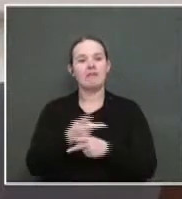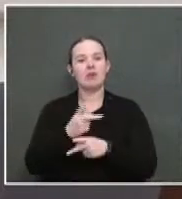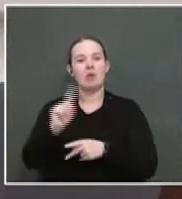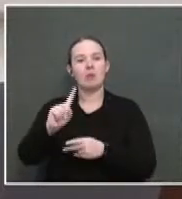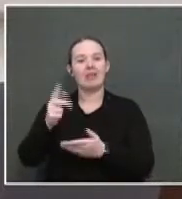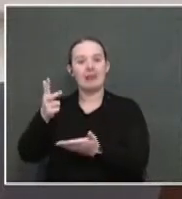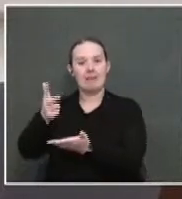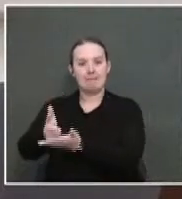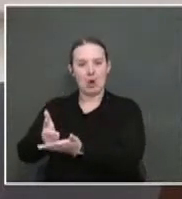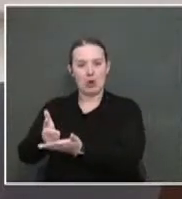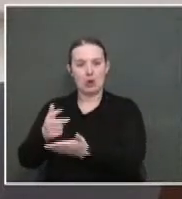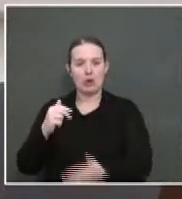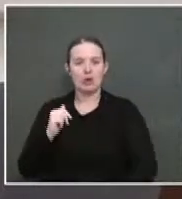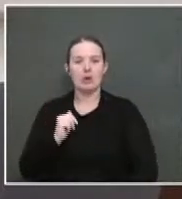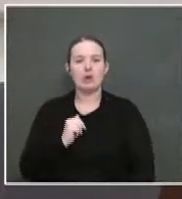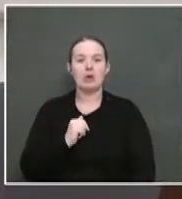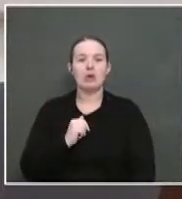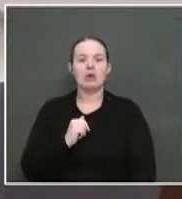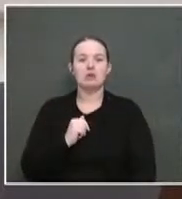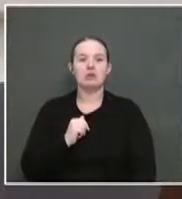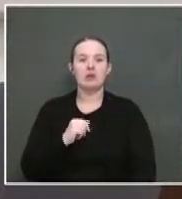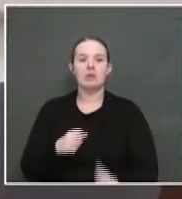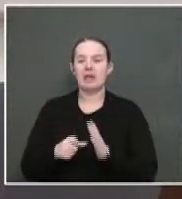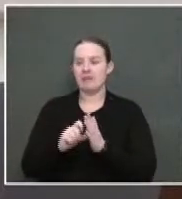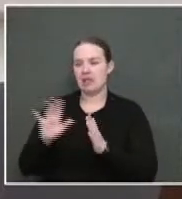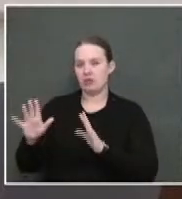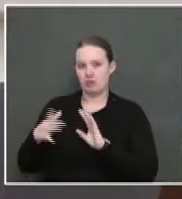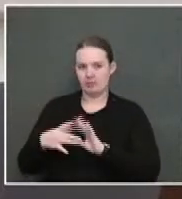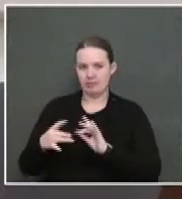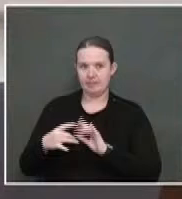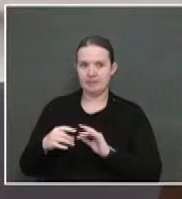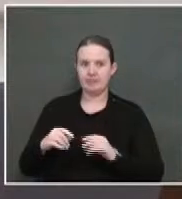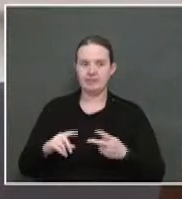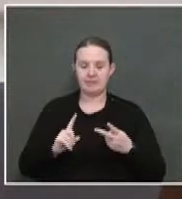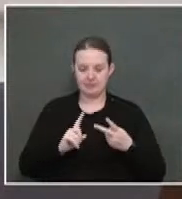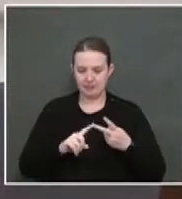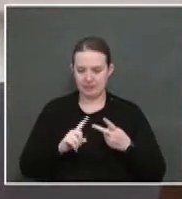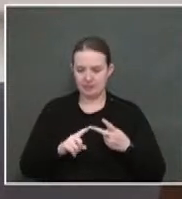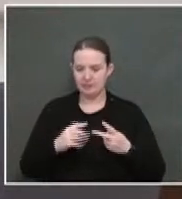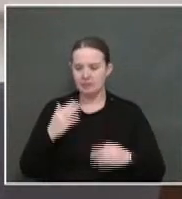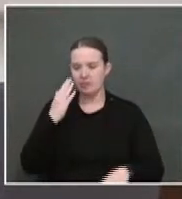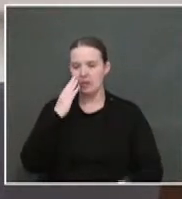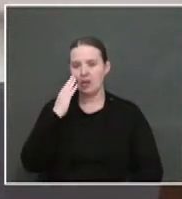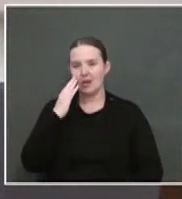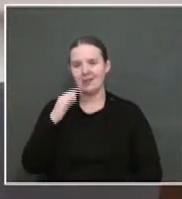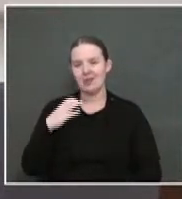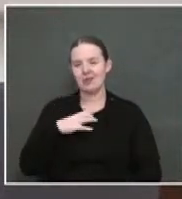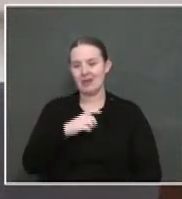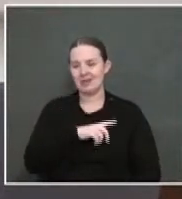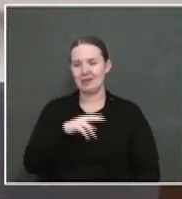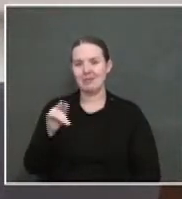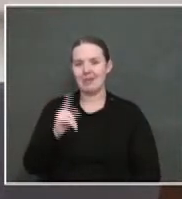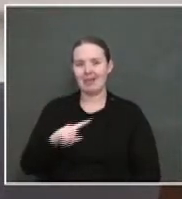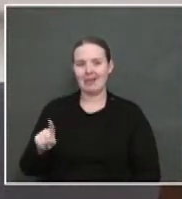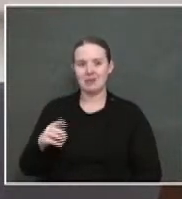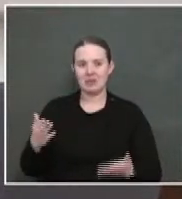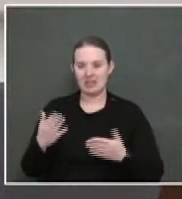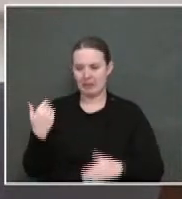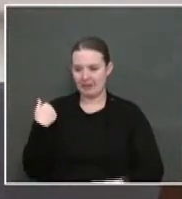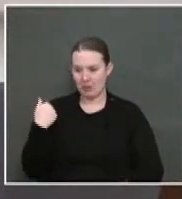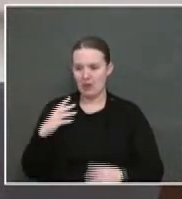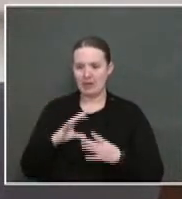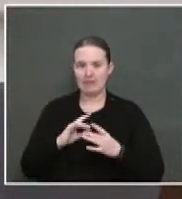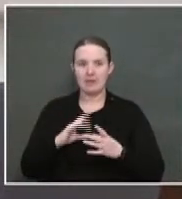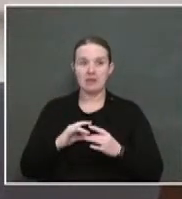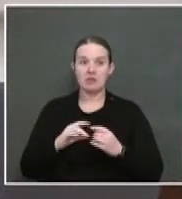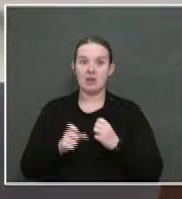solutions for that. So just emphasizing the point that she made. Secondly, I know Councilmember Pelaez was here earlier, and he did